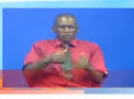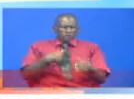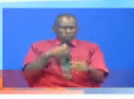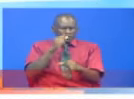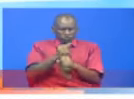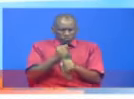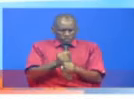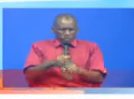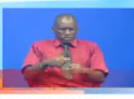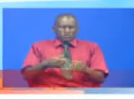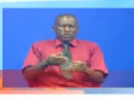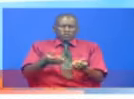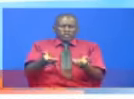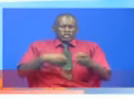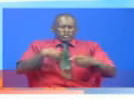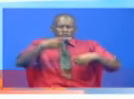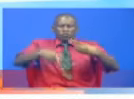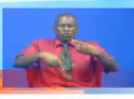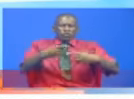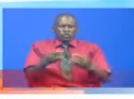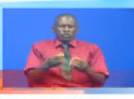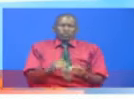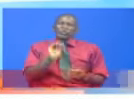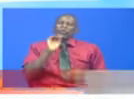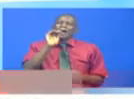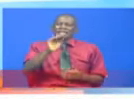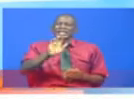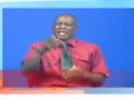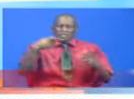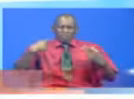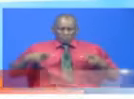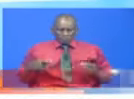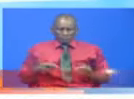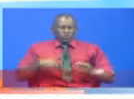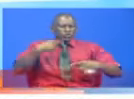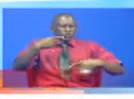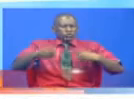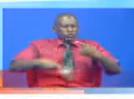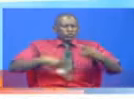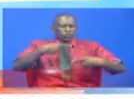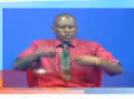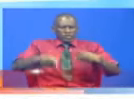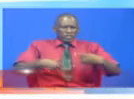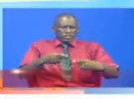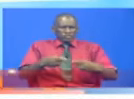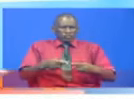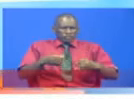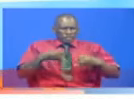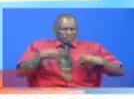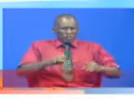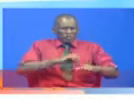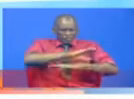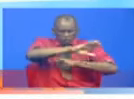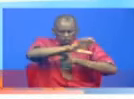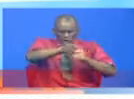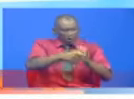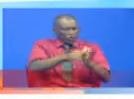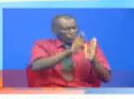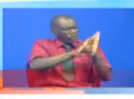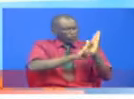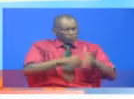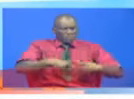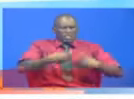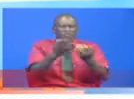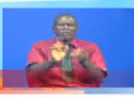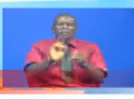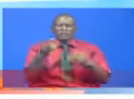need to continue to urge Kenyans to continue to observe all those measures that have been put in